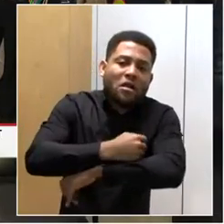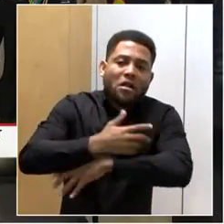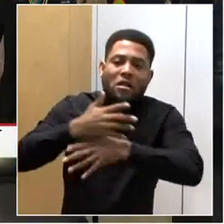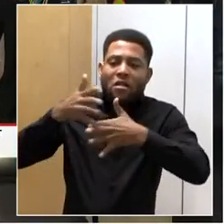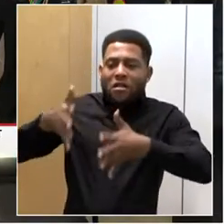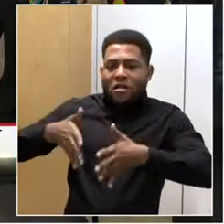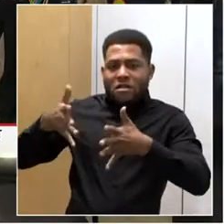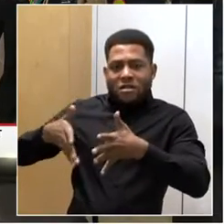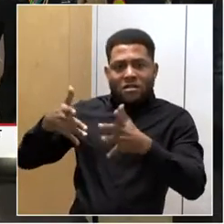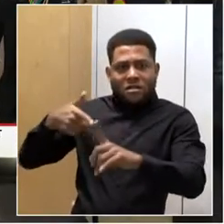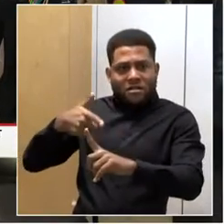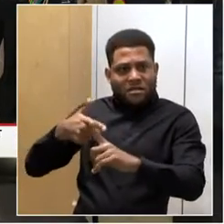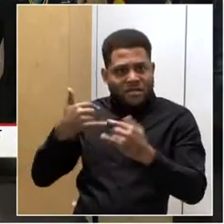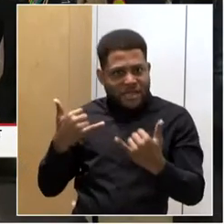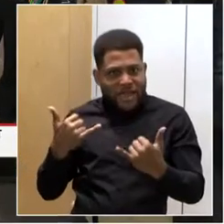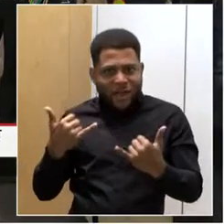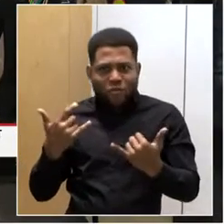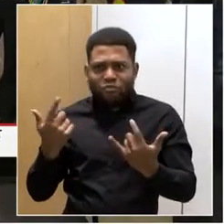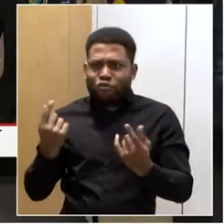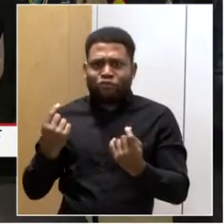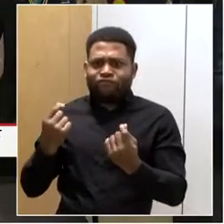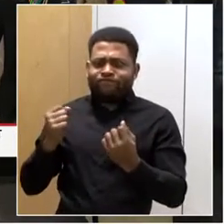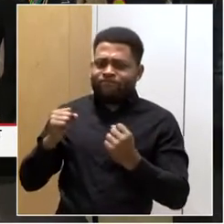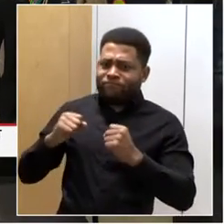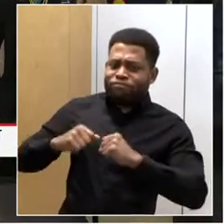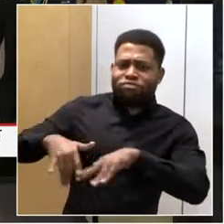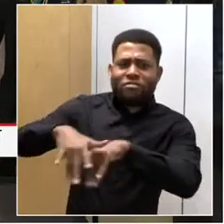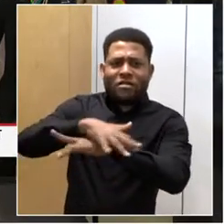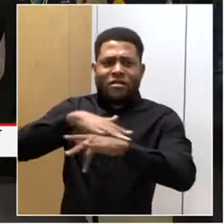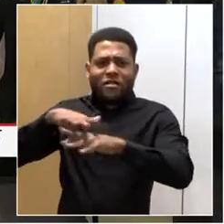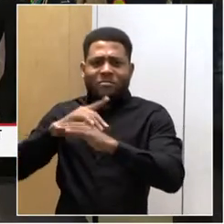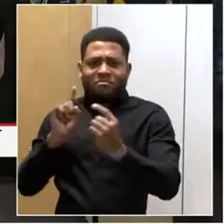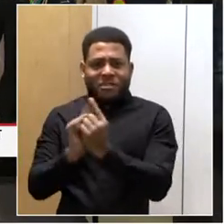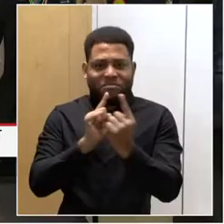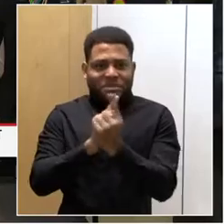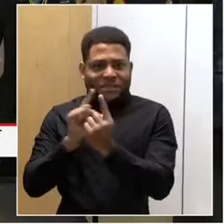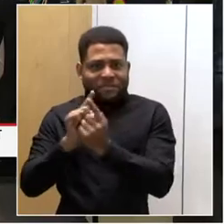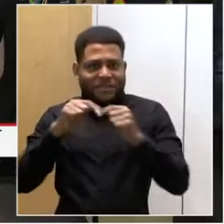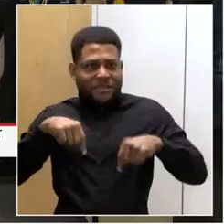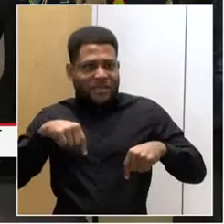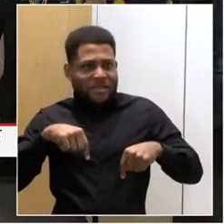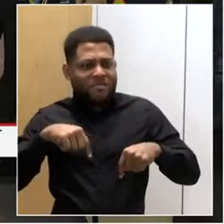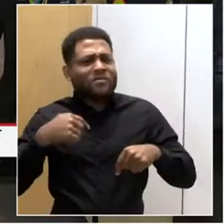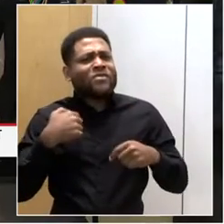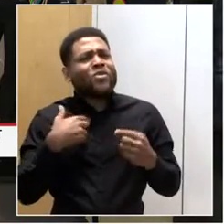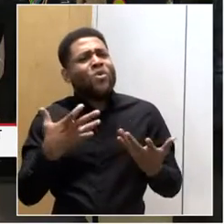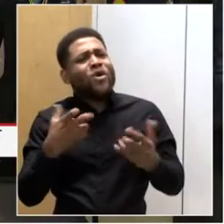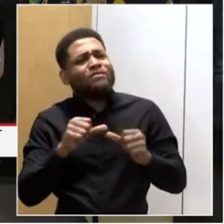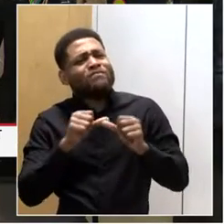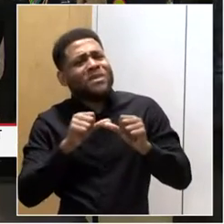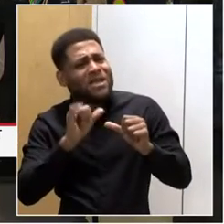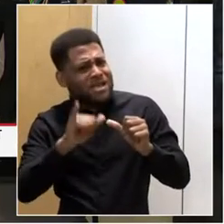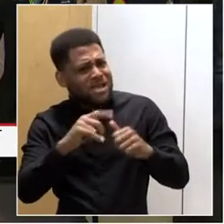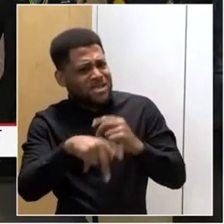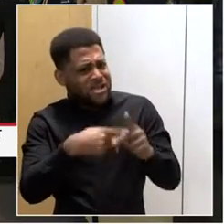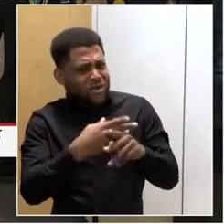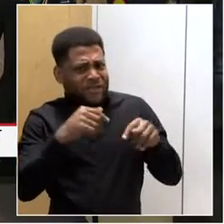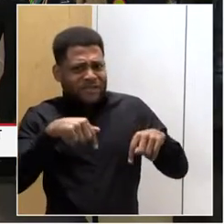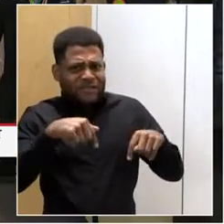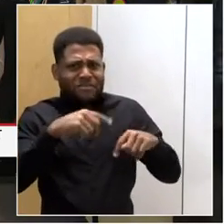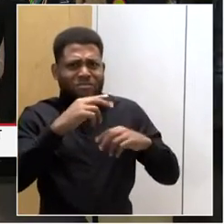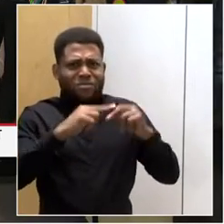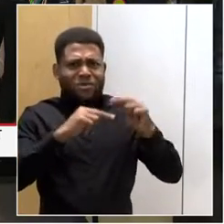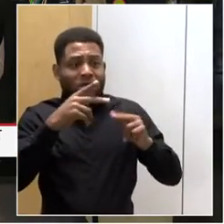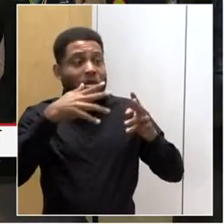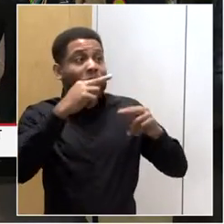and part of lessons learned and how we can do a great job in converting vacant spaces into pop-ups is a